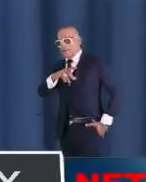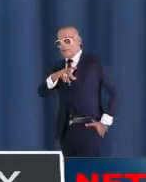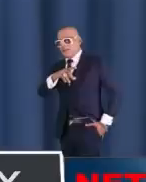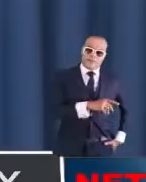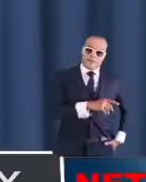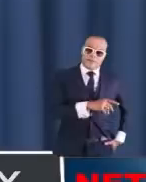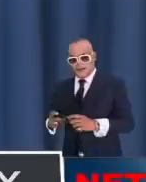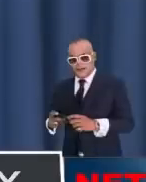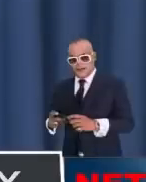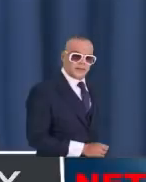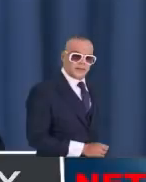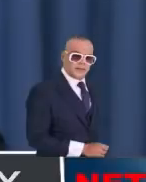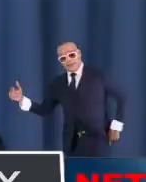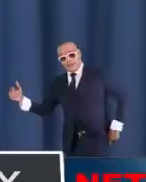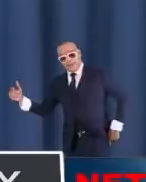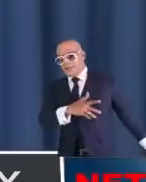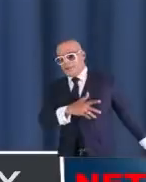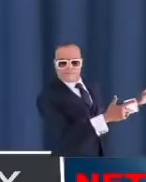wherever you might be out there.